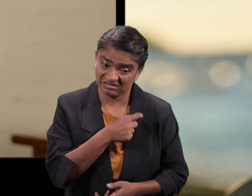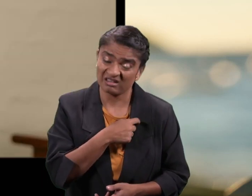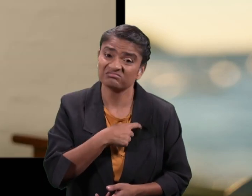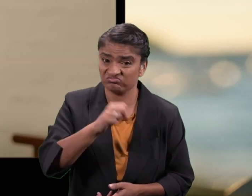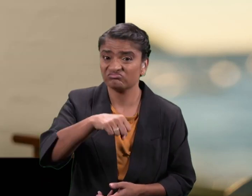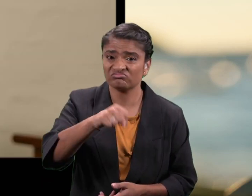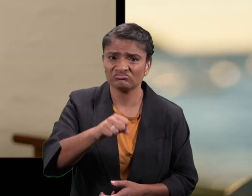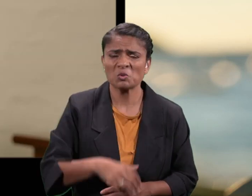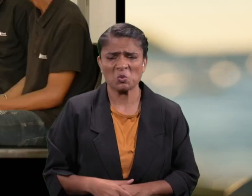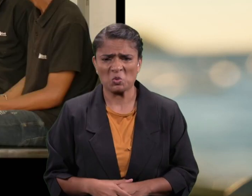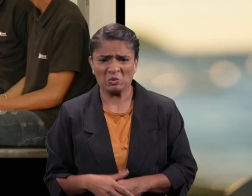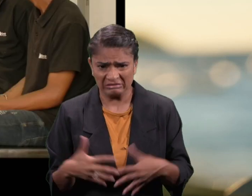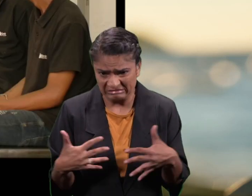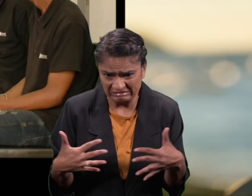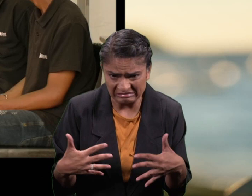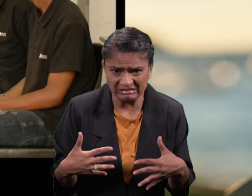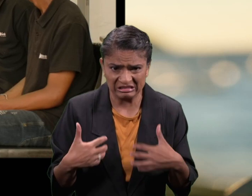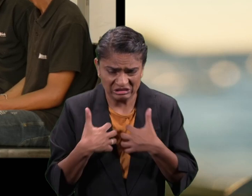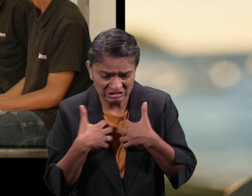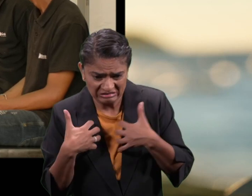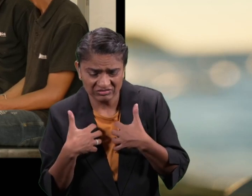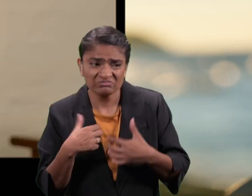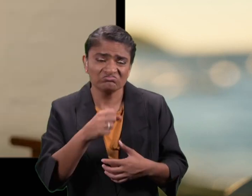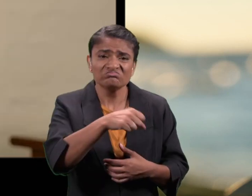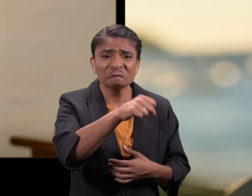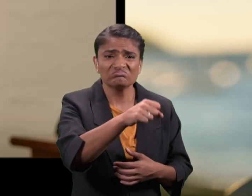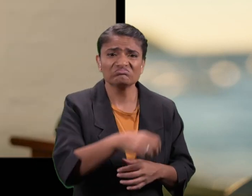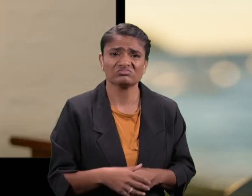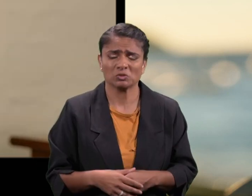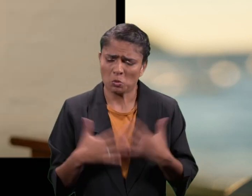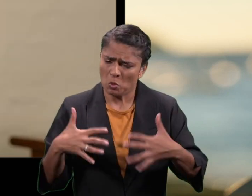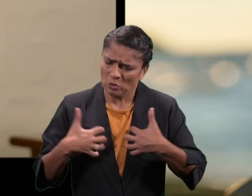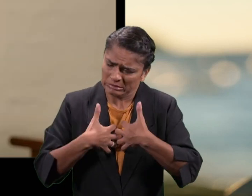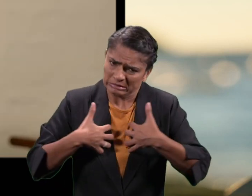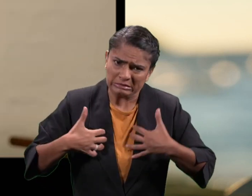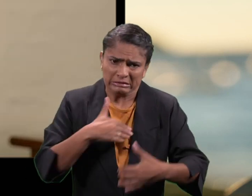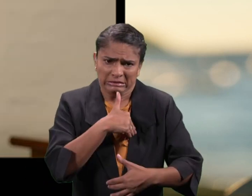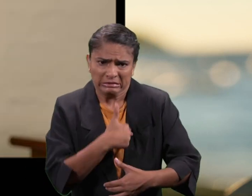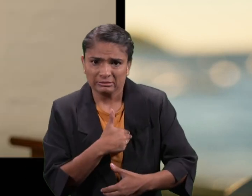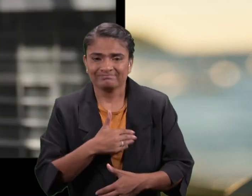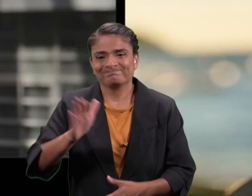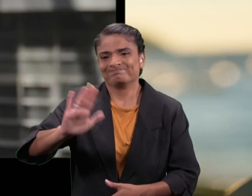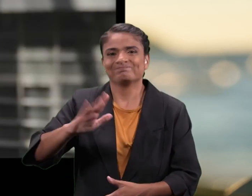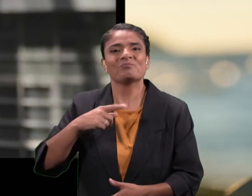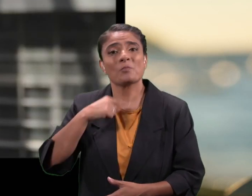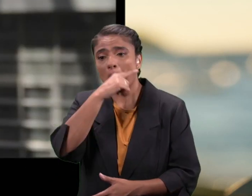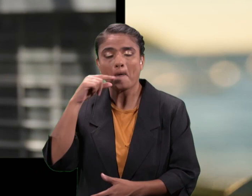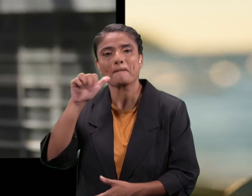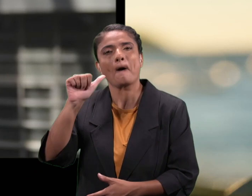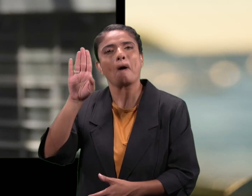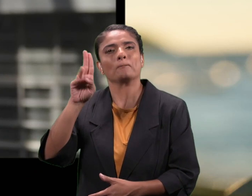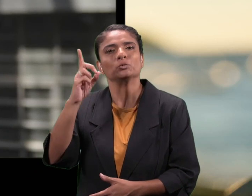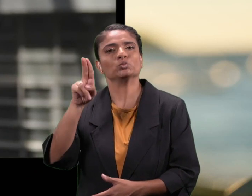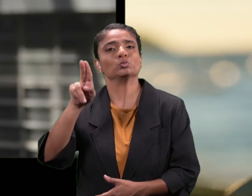brings out the anxiety, yes, eh? It's scary, stressful. Yeah, quite degree of anxiety. Yeah. Hi, my name is